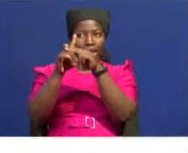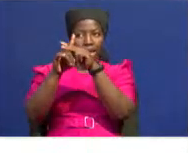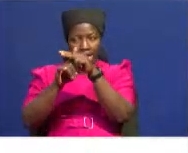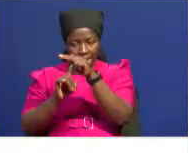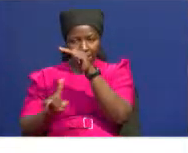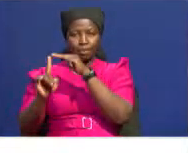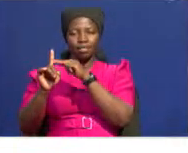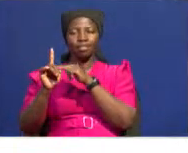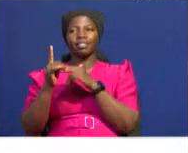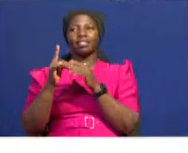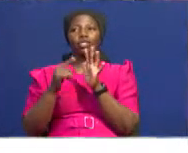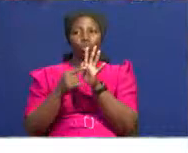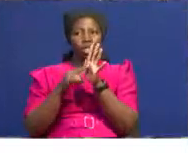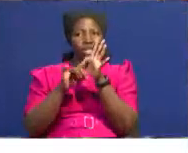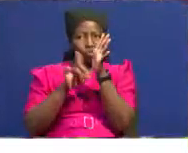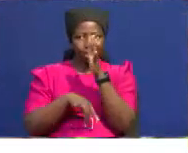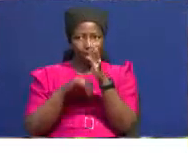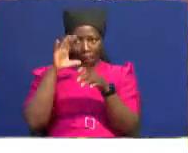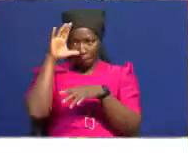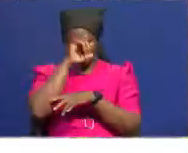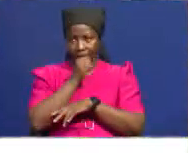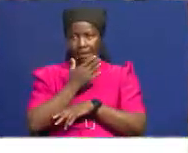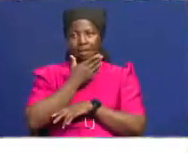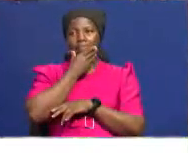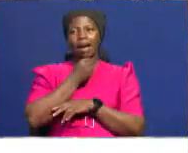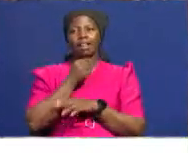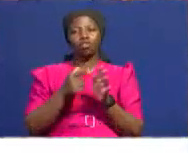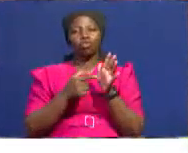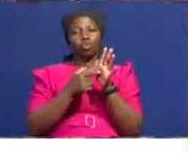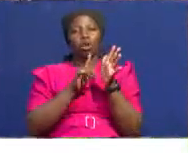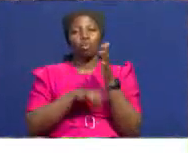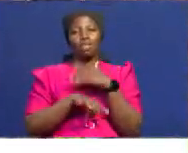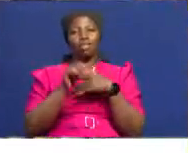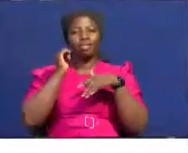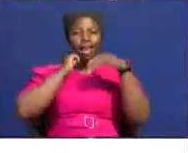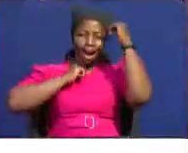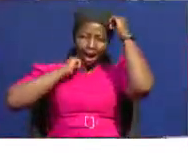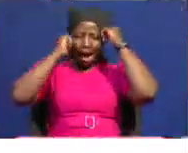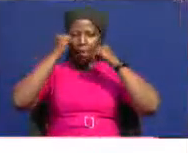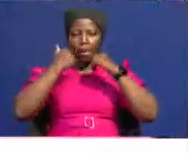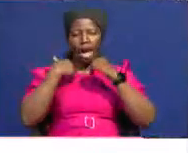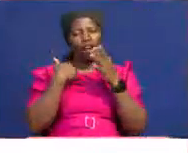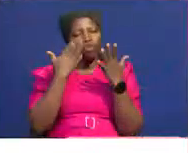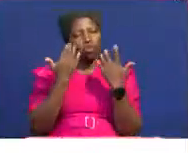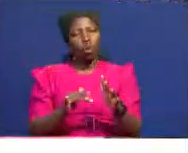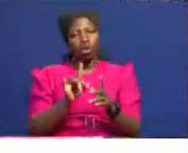described as missing man formation, signaling the fact that the force has lost one of their own.